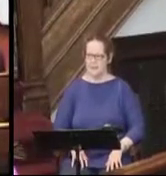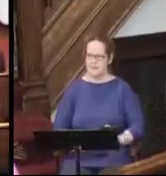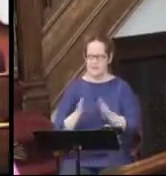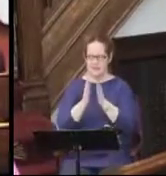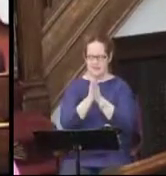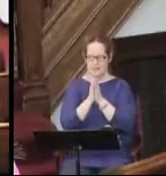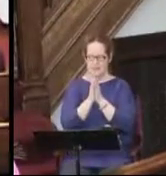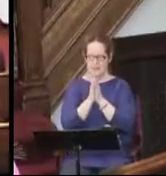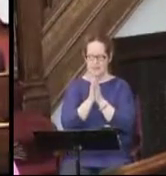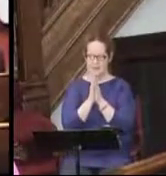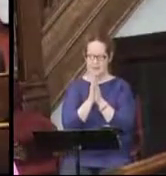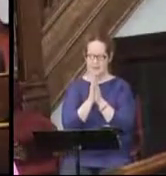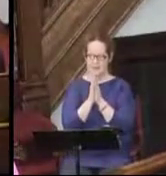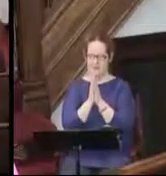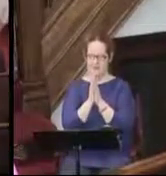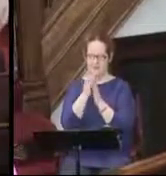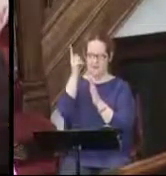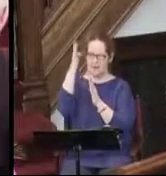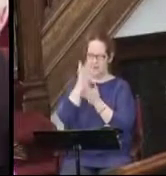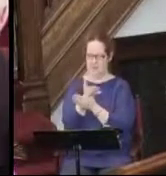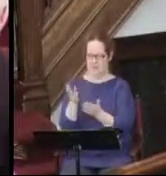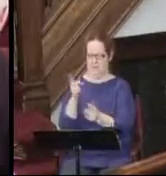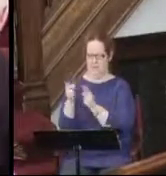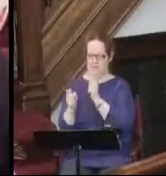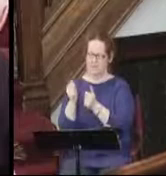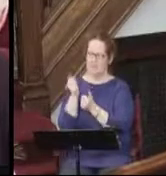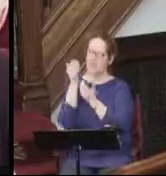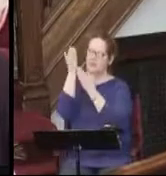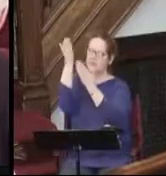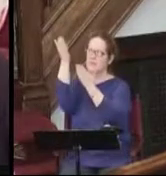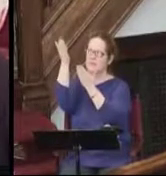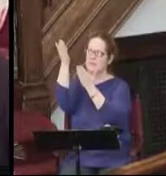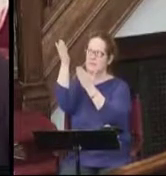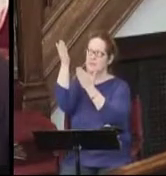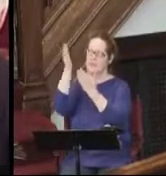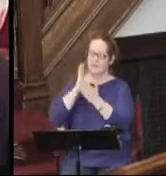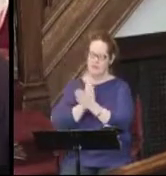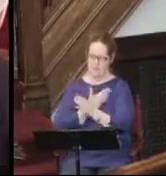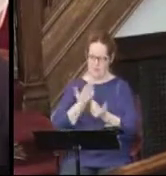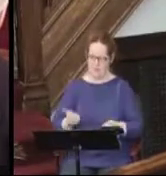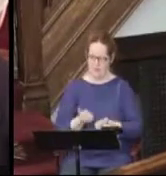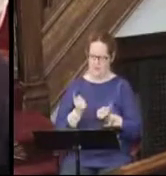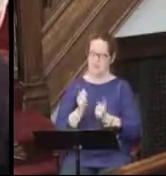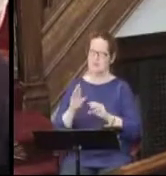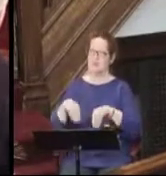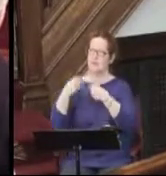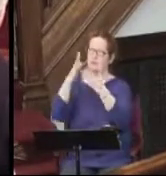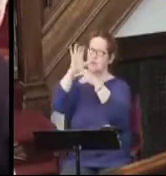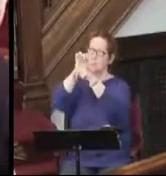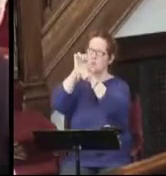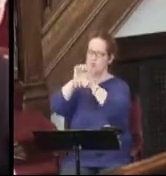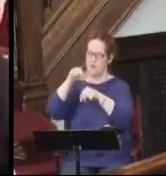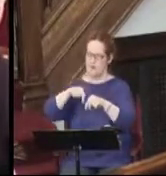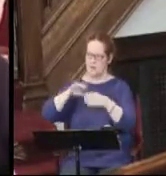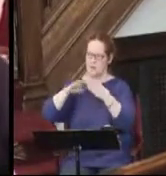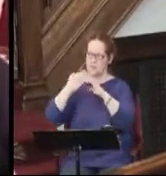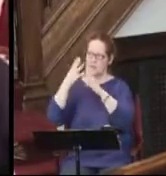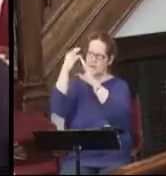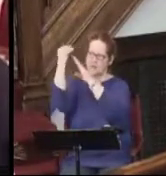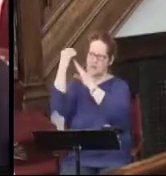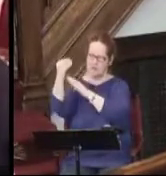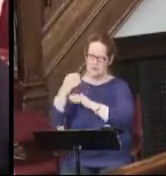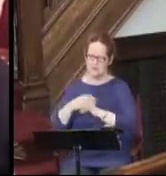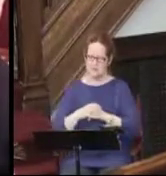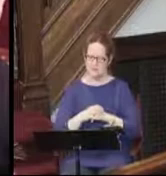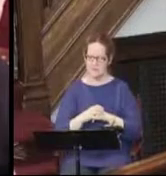Let us pray. God, we offer you these gifts out of our abundance to your work in this community and from this